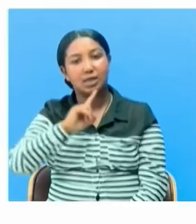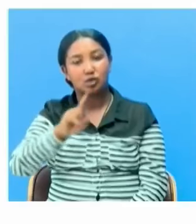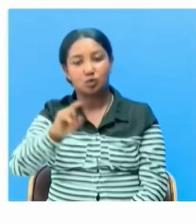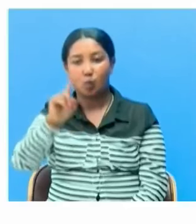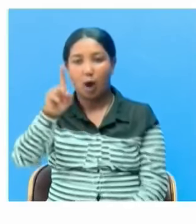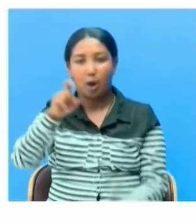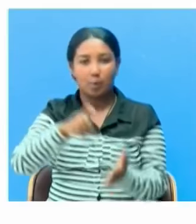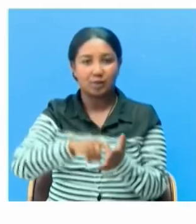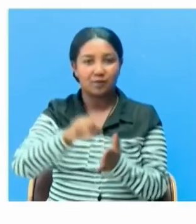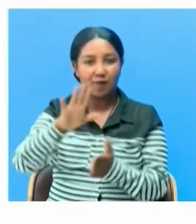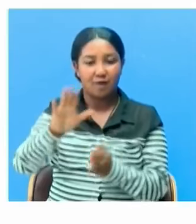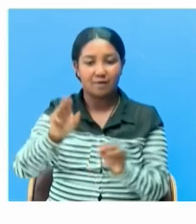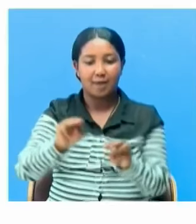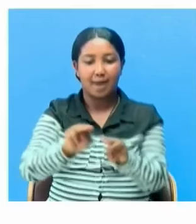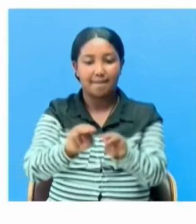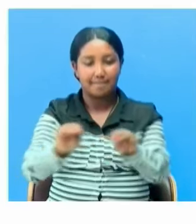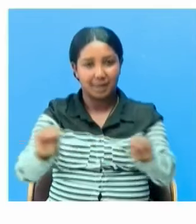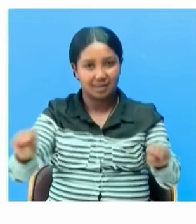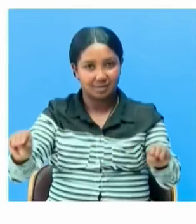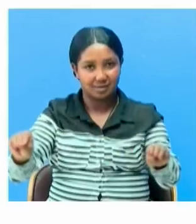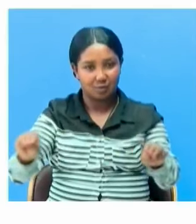1.5 meter.